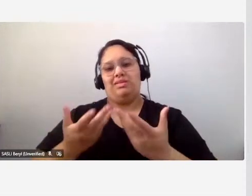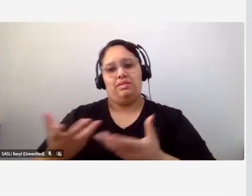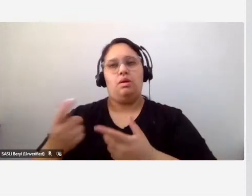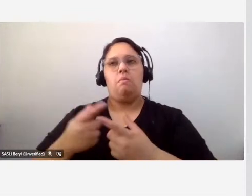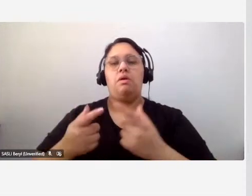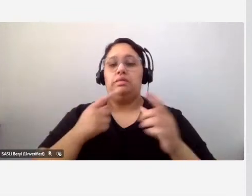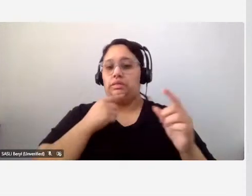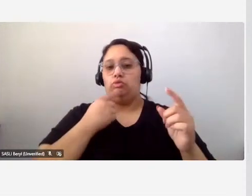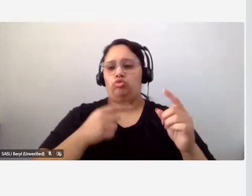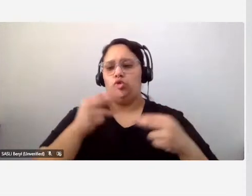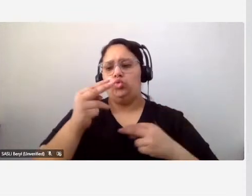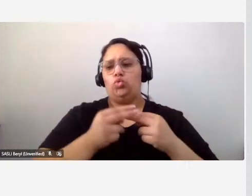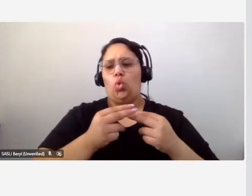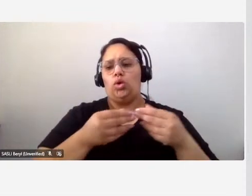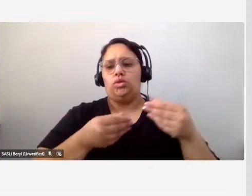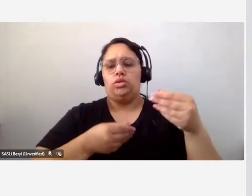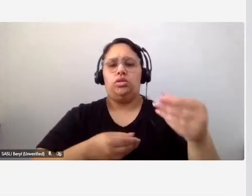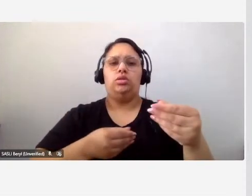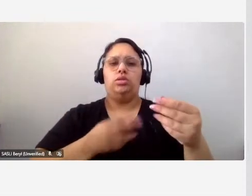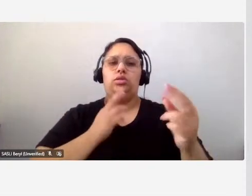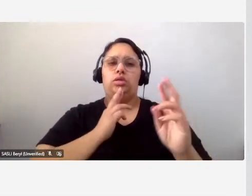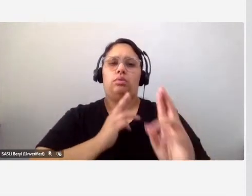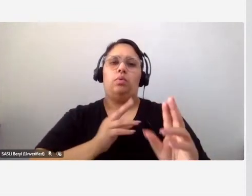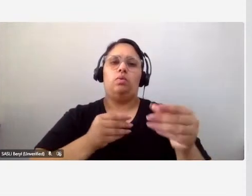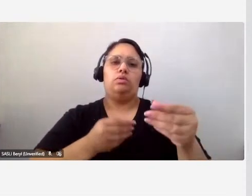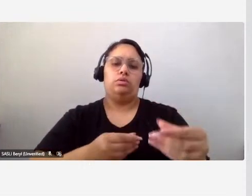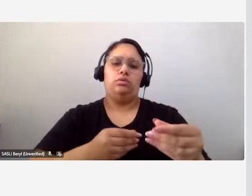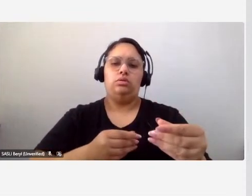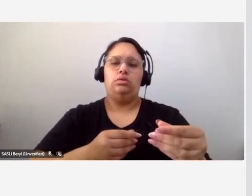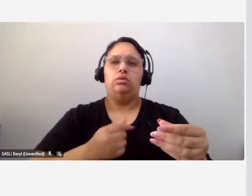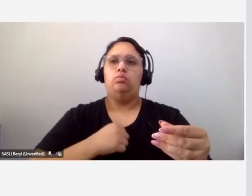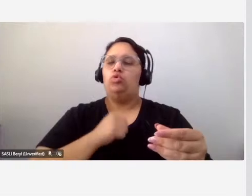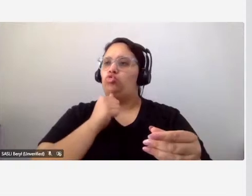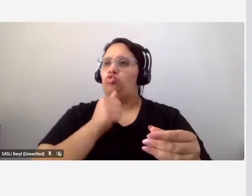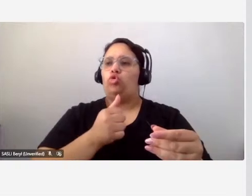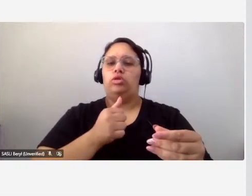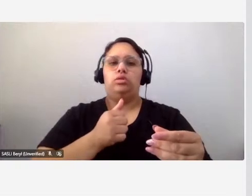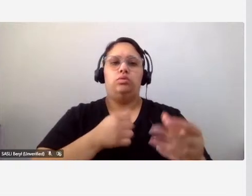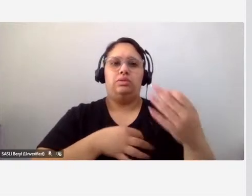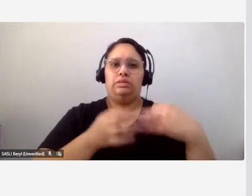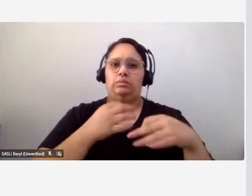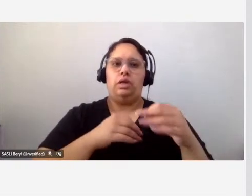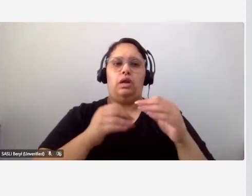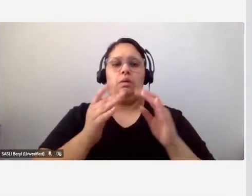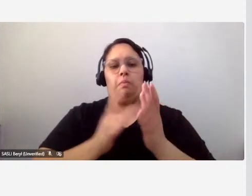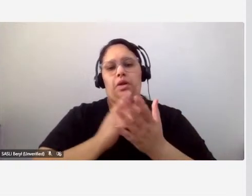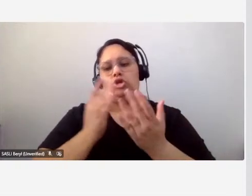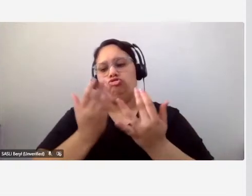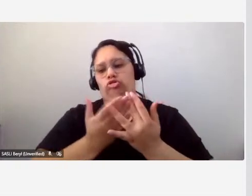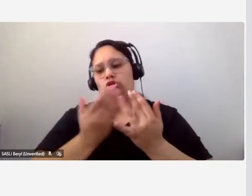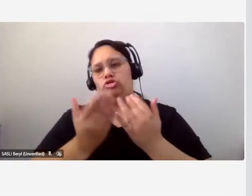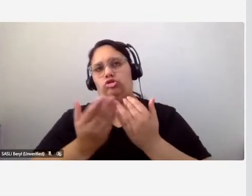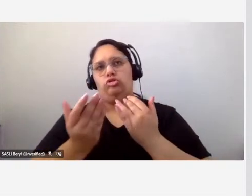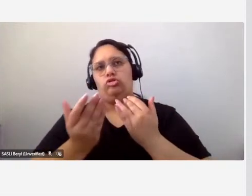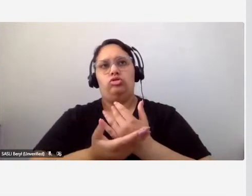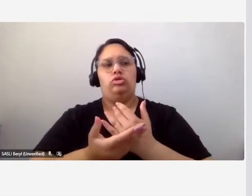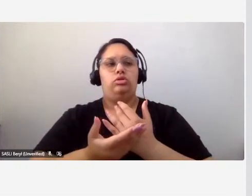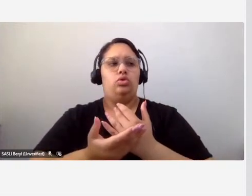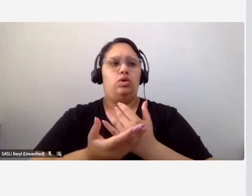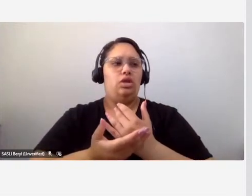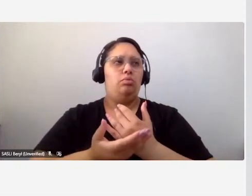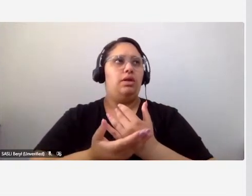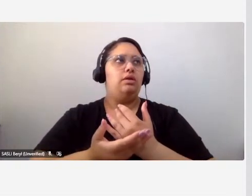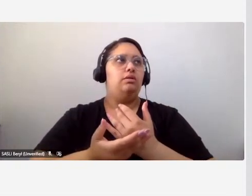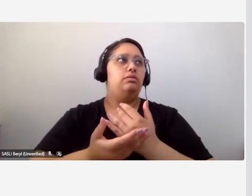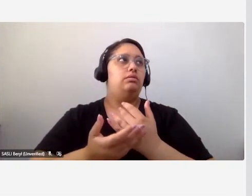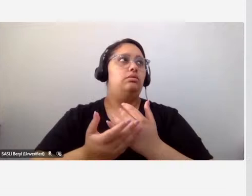actually quite a short report. I'm not going to go through it page by page. I'm not going to do what